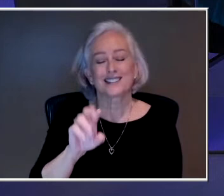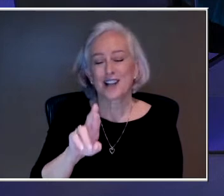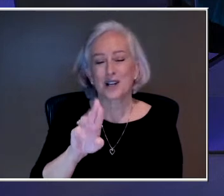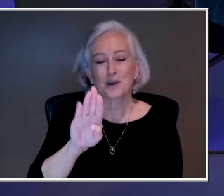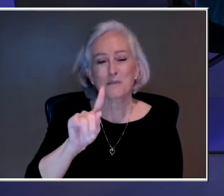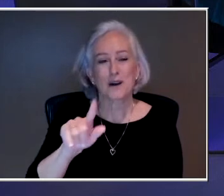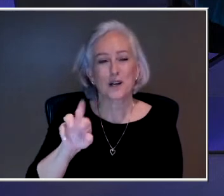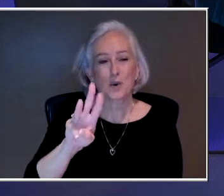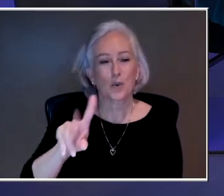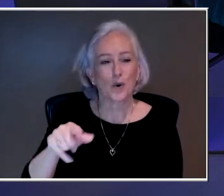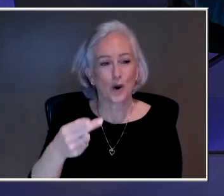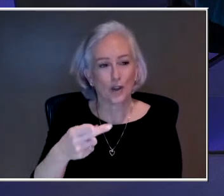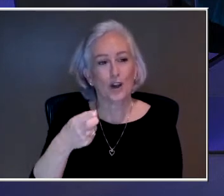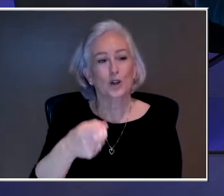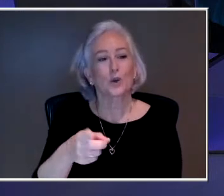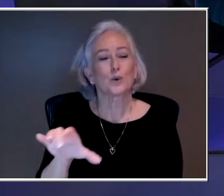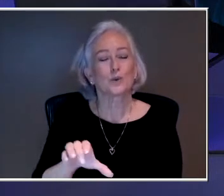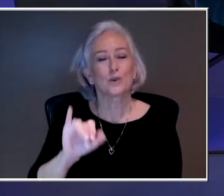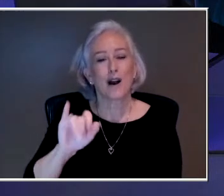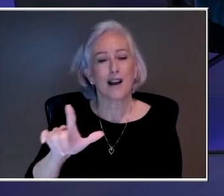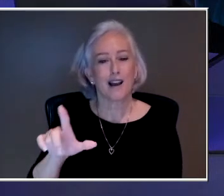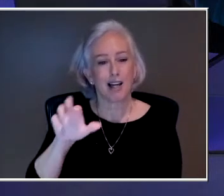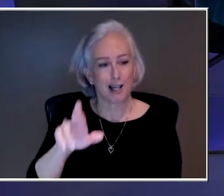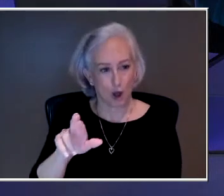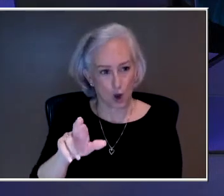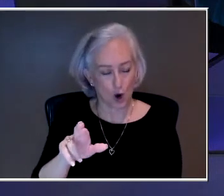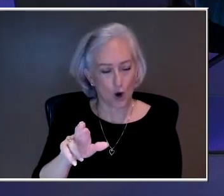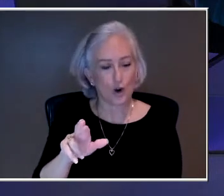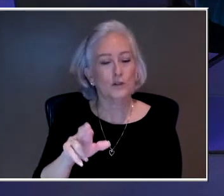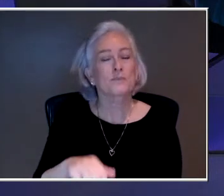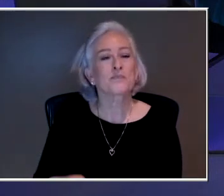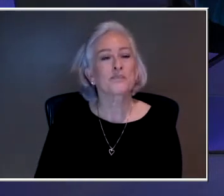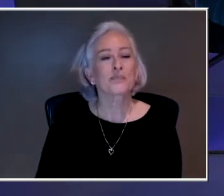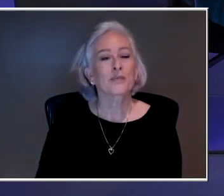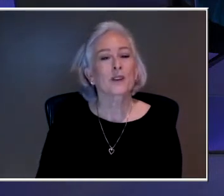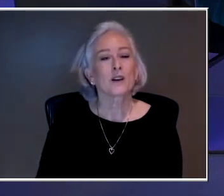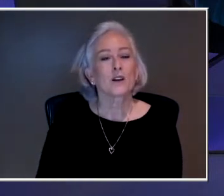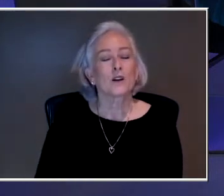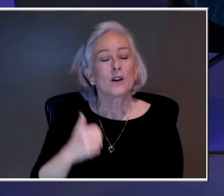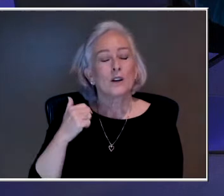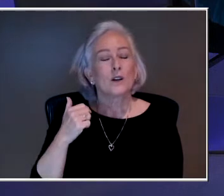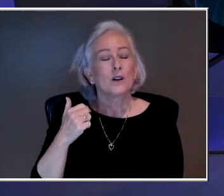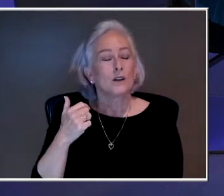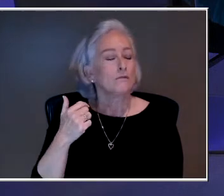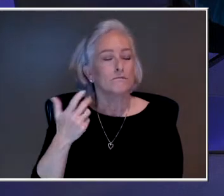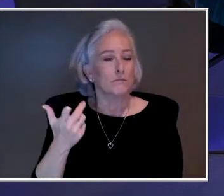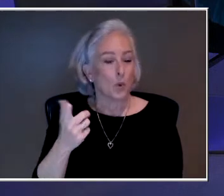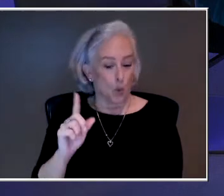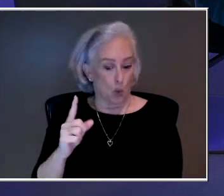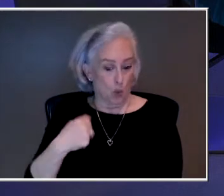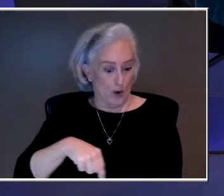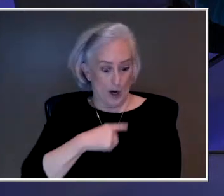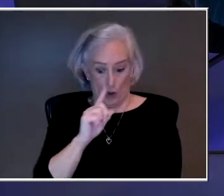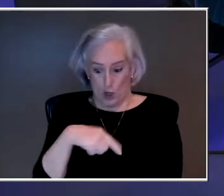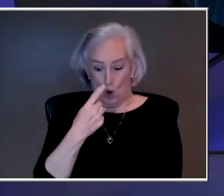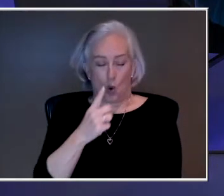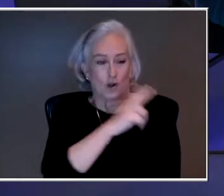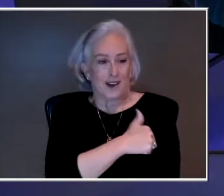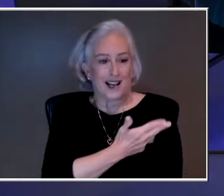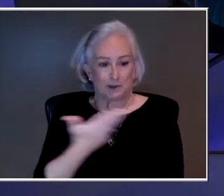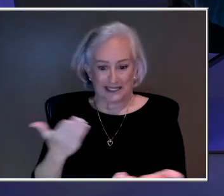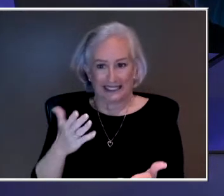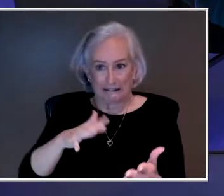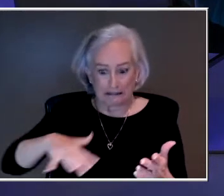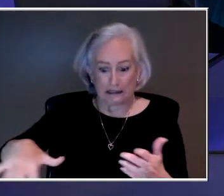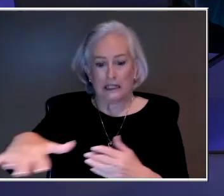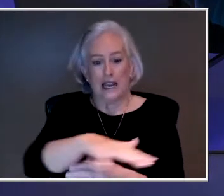these ILR, immediate lymphatic reconstruction procedures. We're the only hospital in the region that offers this. Well, tell